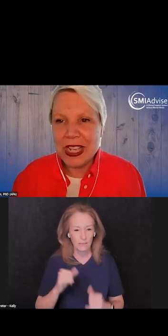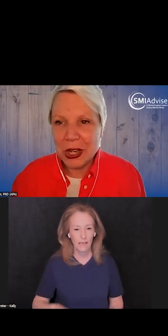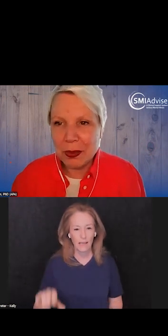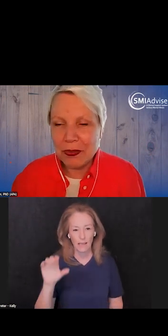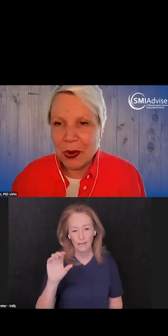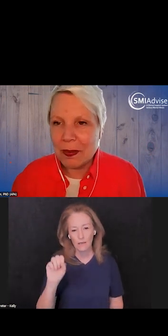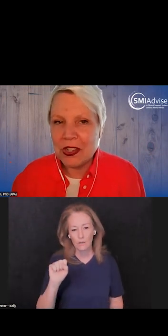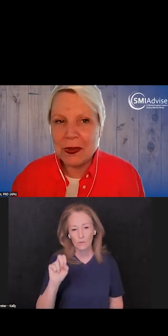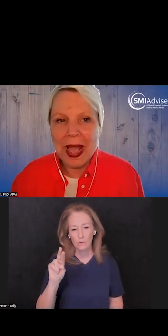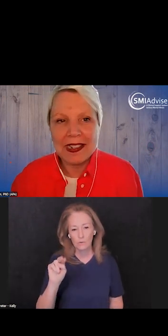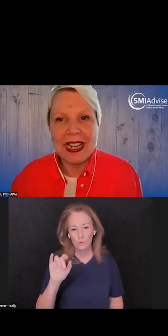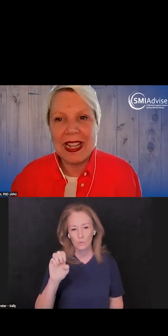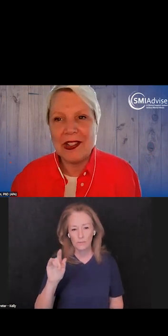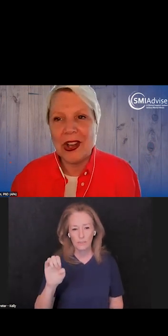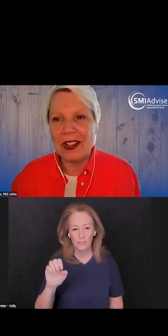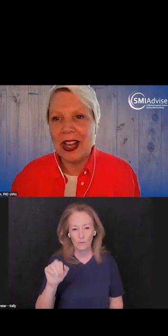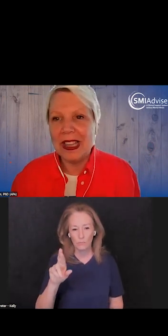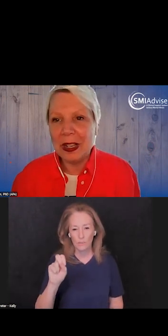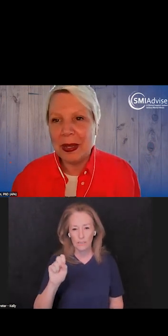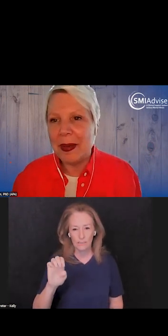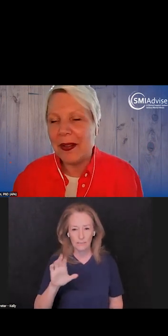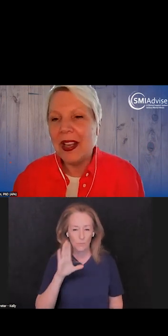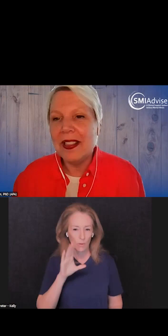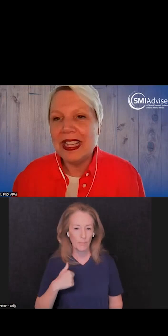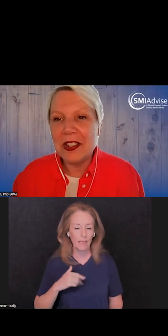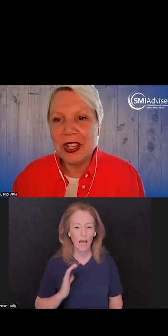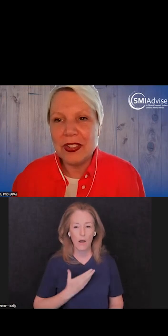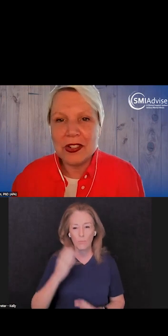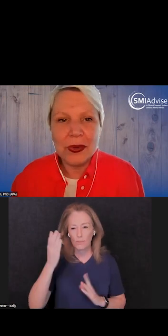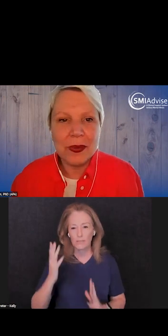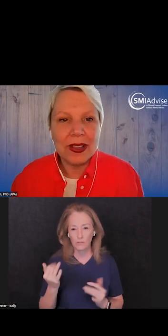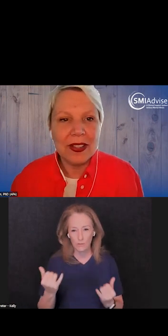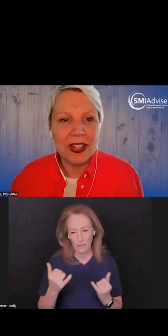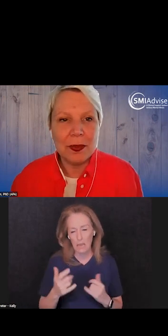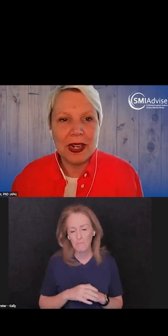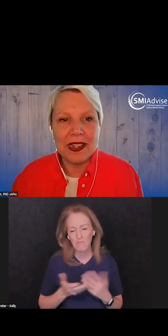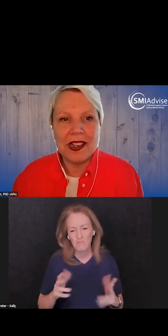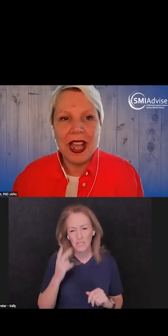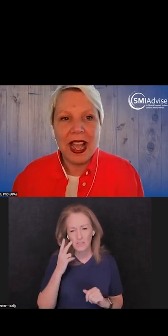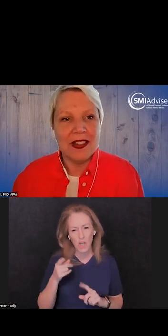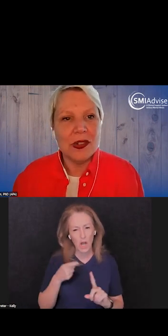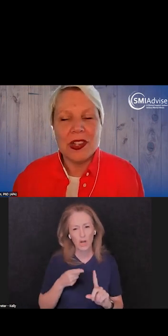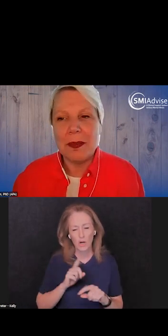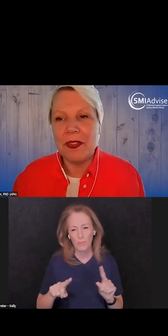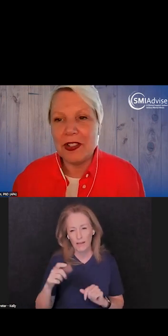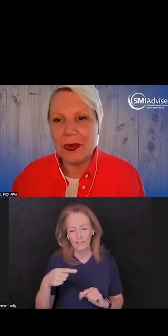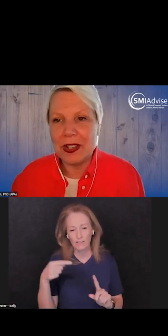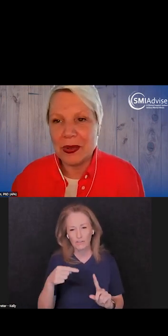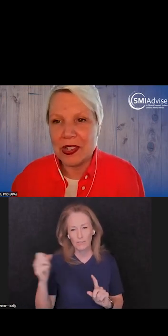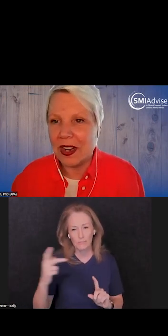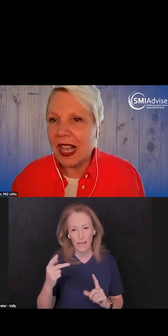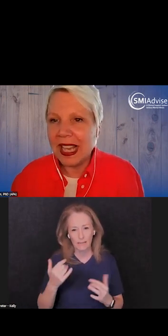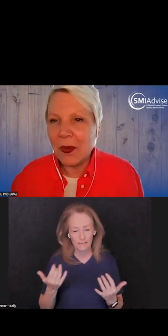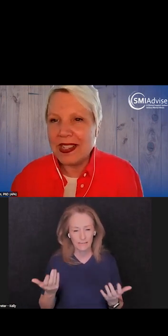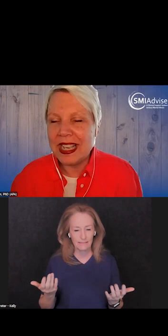You've seen her before, but she's back today to talk a little bit about the initiatives they're doing around lived experience at the Suicide Prevention